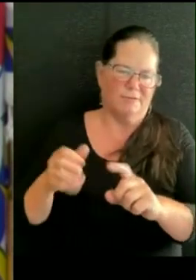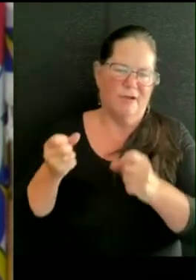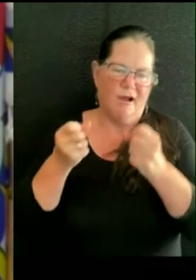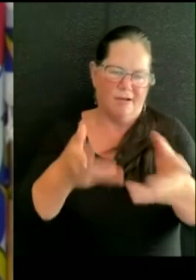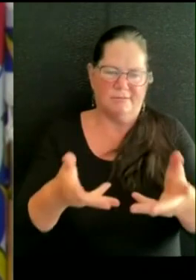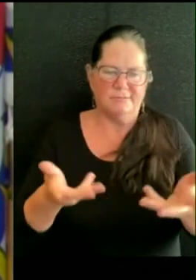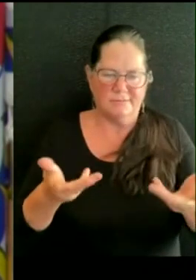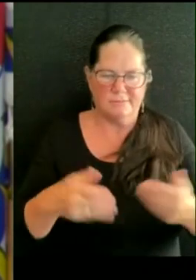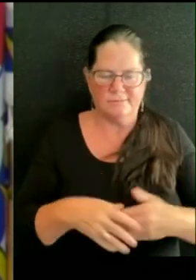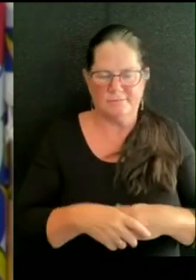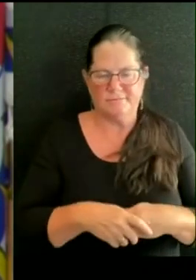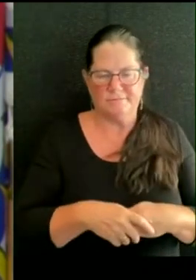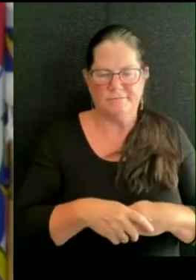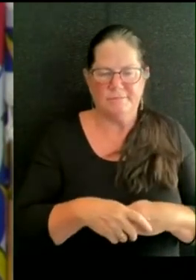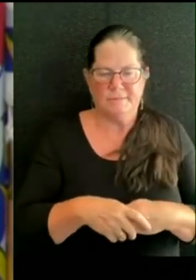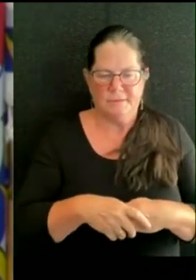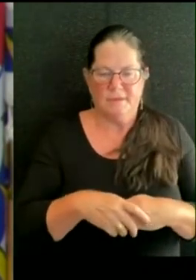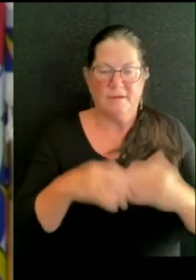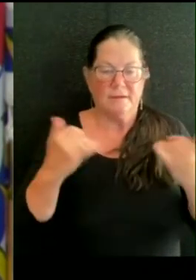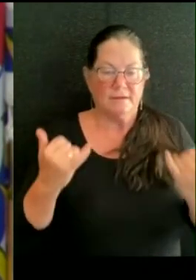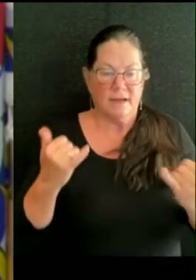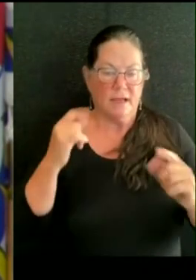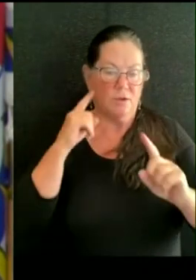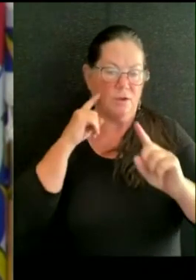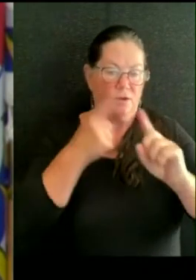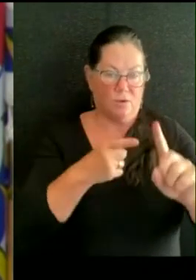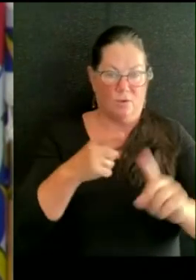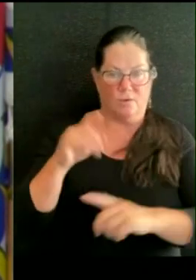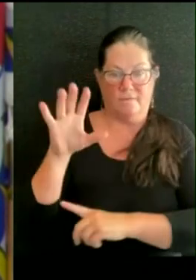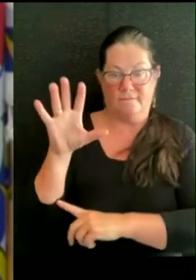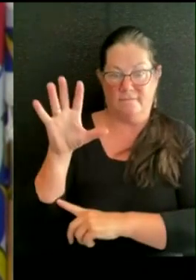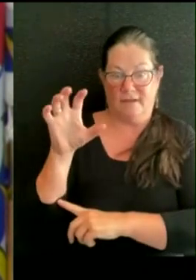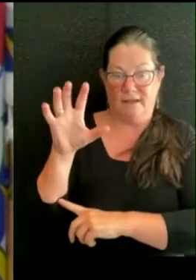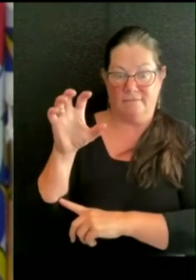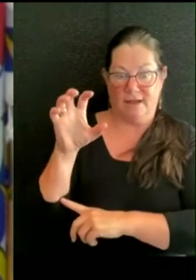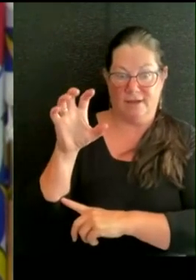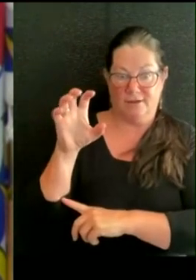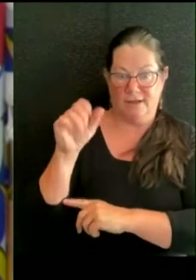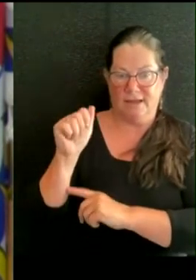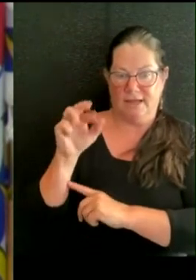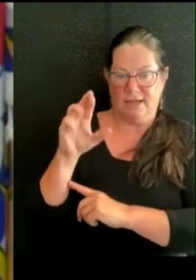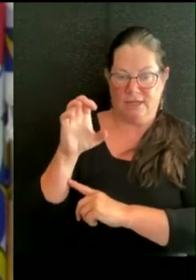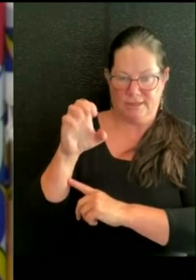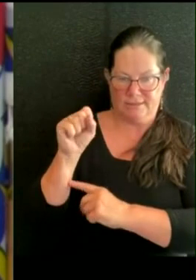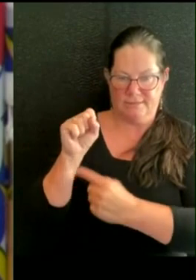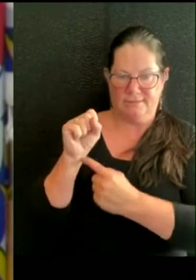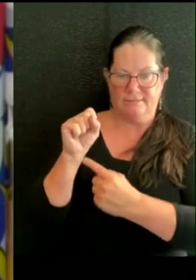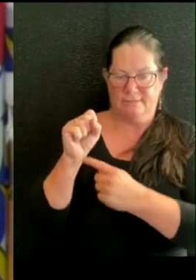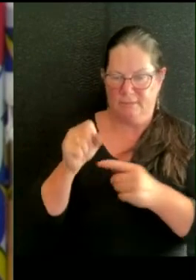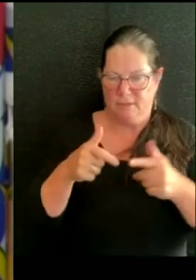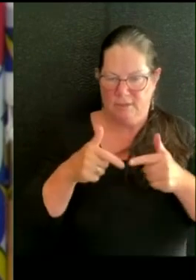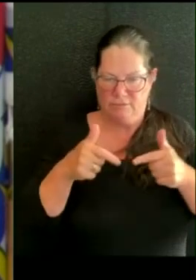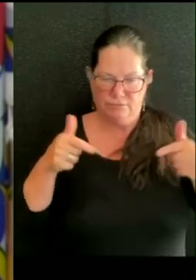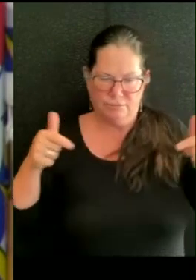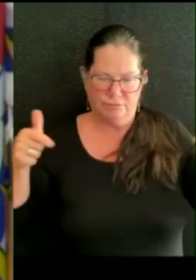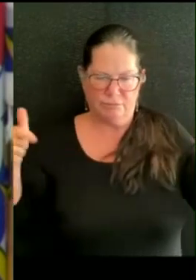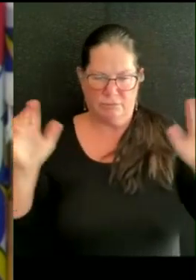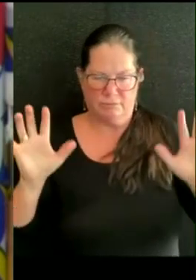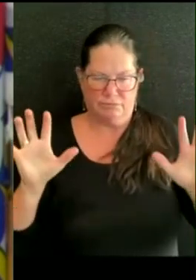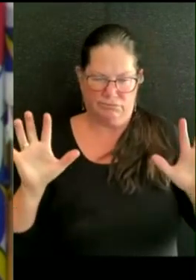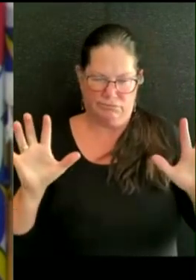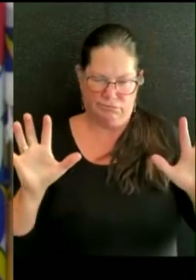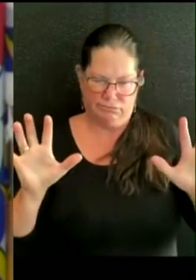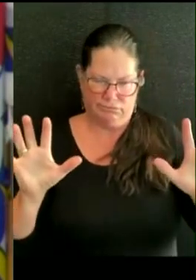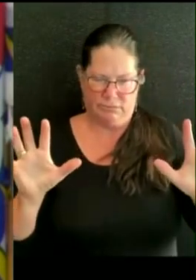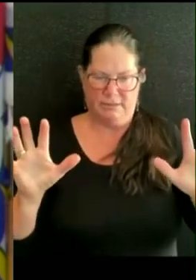1300 hectares along the west flank. A combination of aerial and hand ignition tactics will be used to remove unburnt